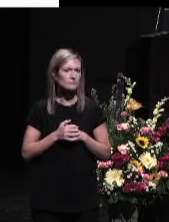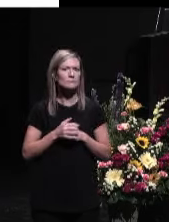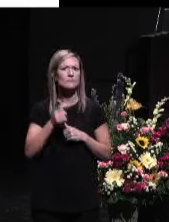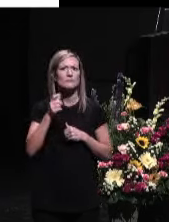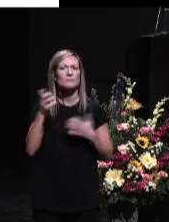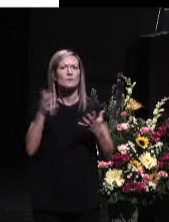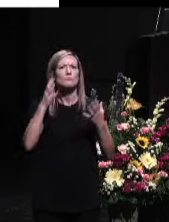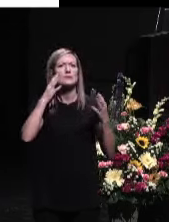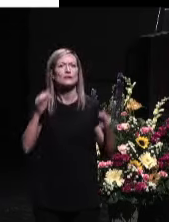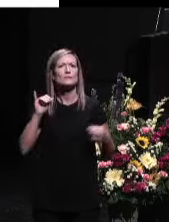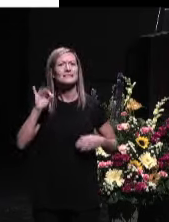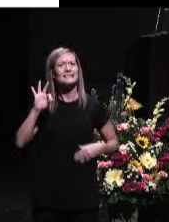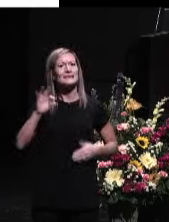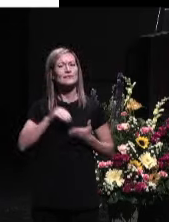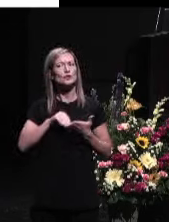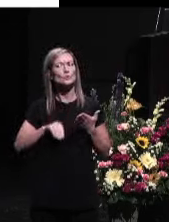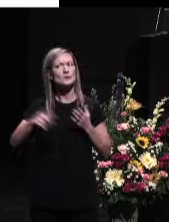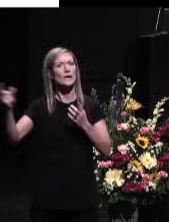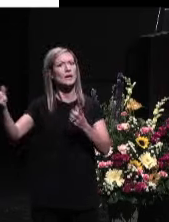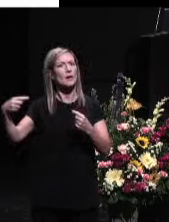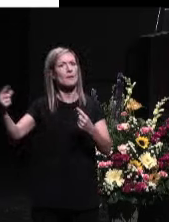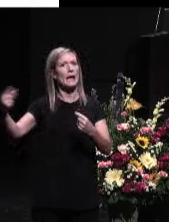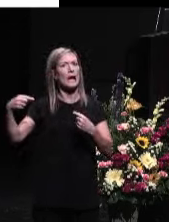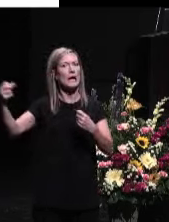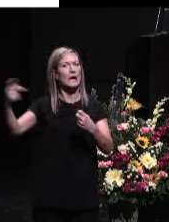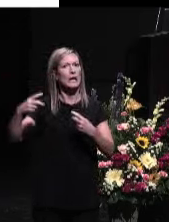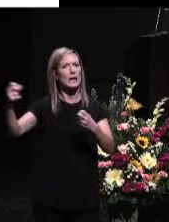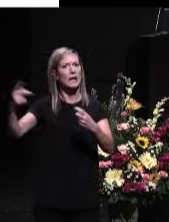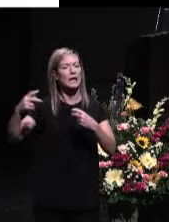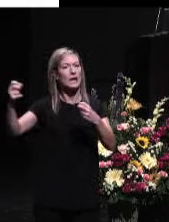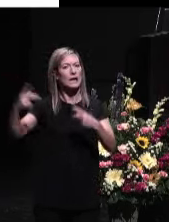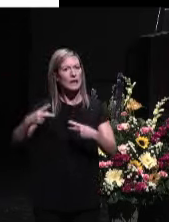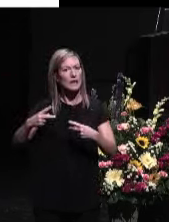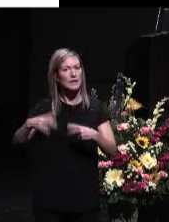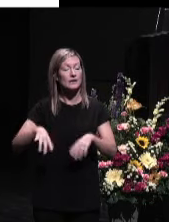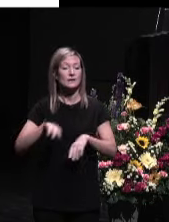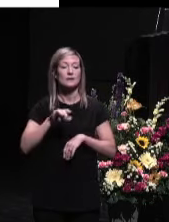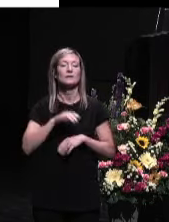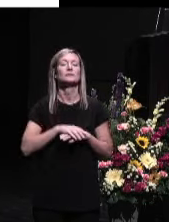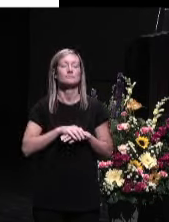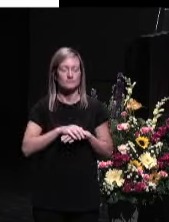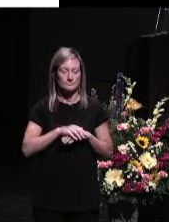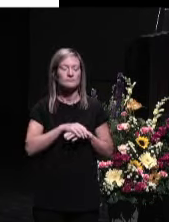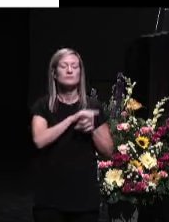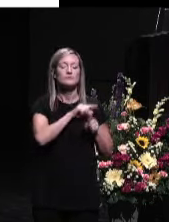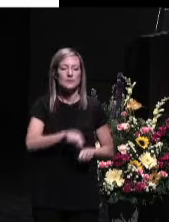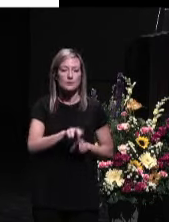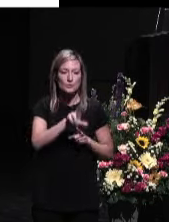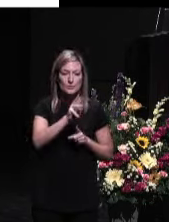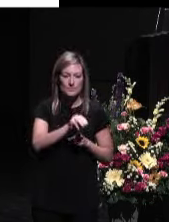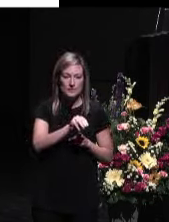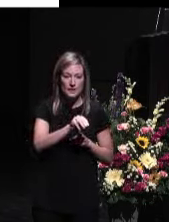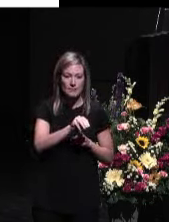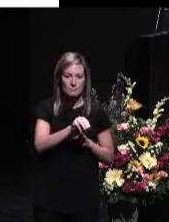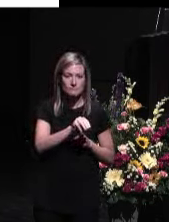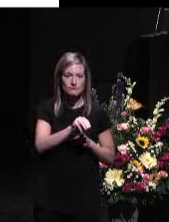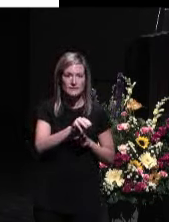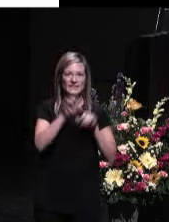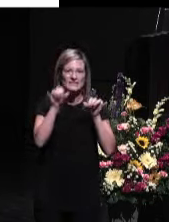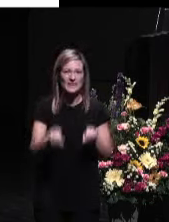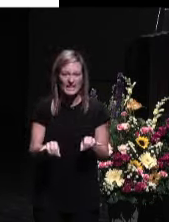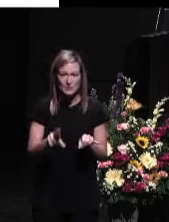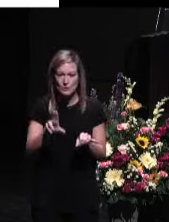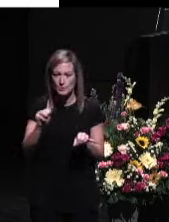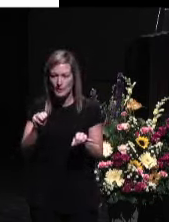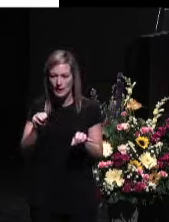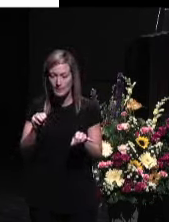back? It's in this room. It's those of you who are watching. It's what happens in the classroom. It's what happens in the labs. It's